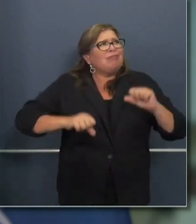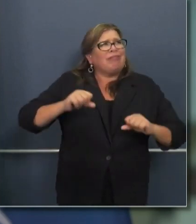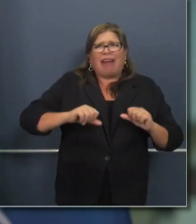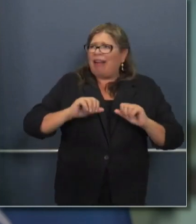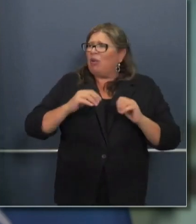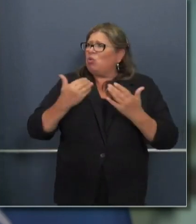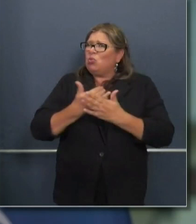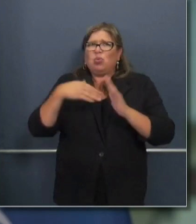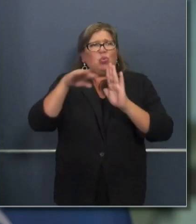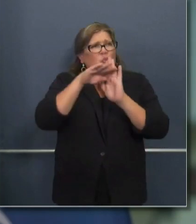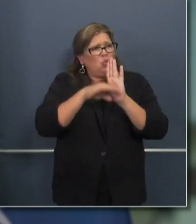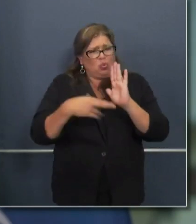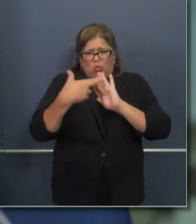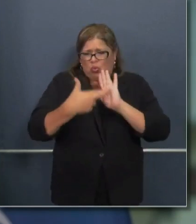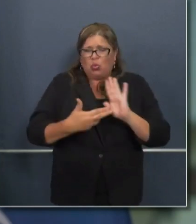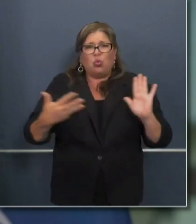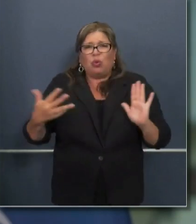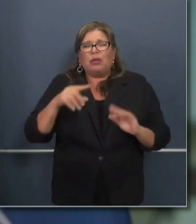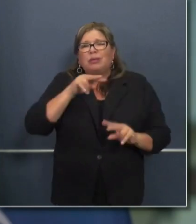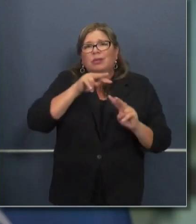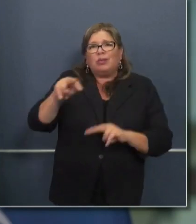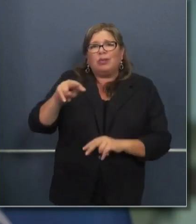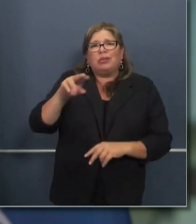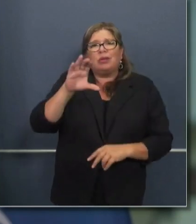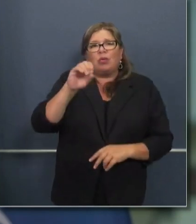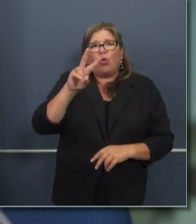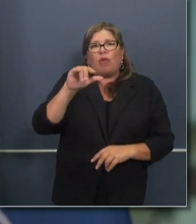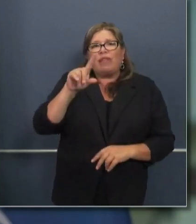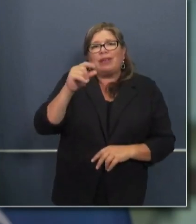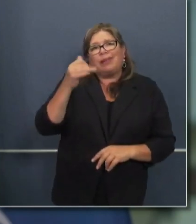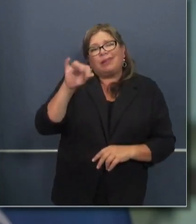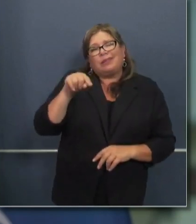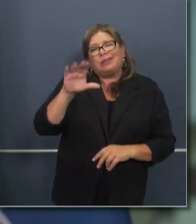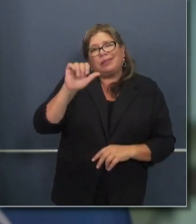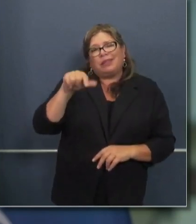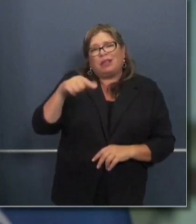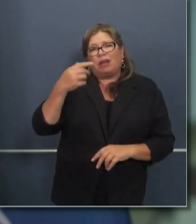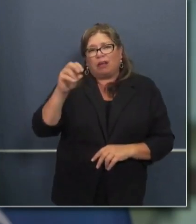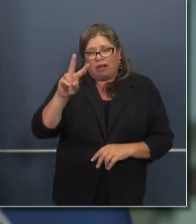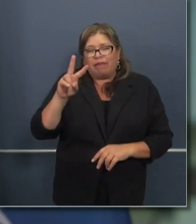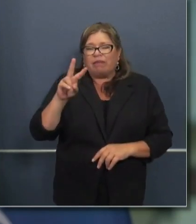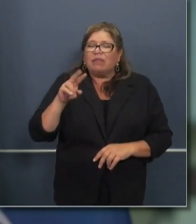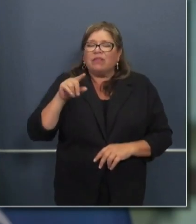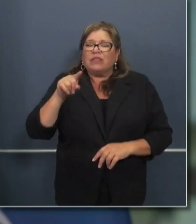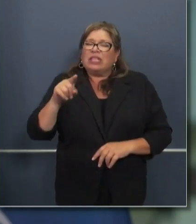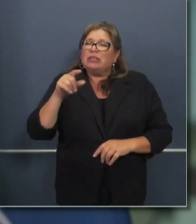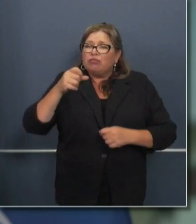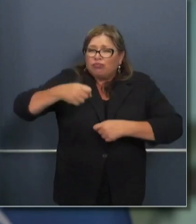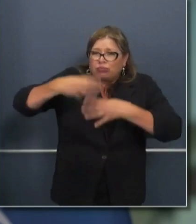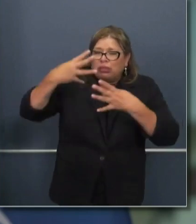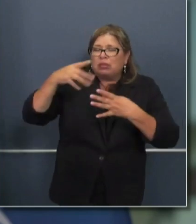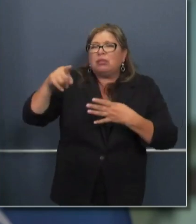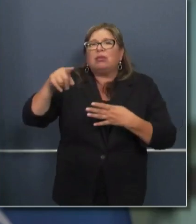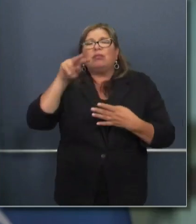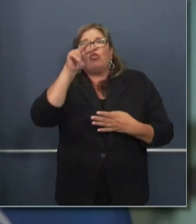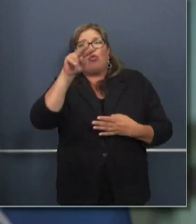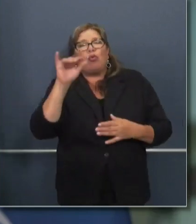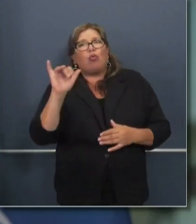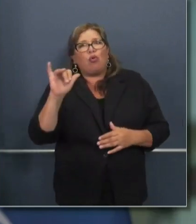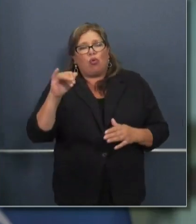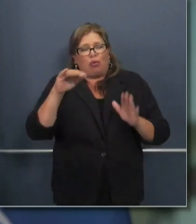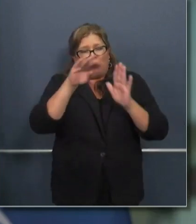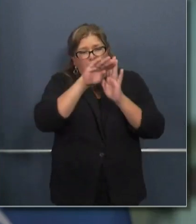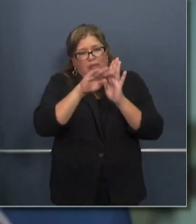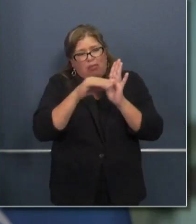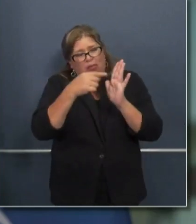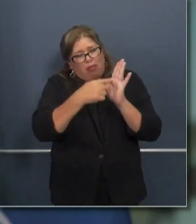covid19.ca.gov website, to the extent people want more information about what the mandate does and doesn't do. I encourage you to continue to listen to